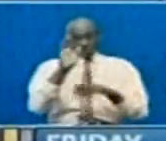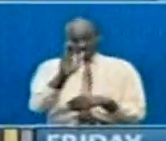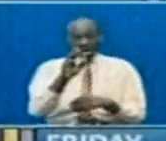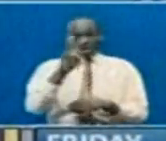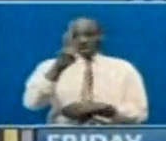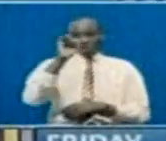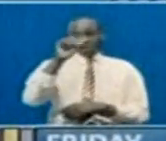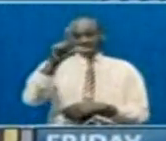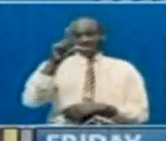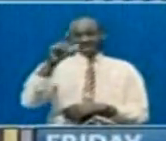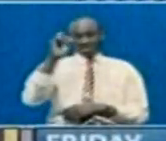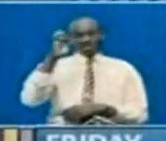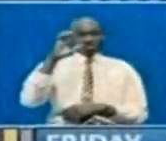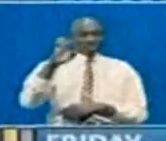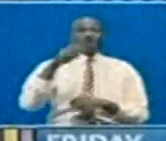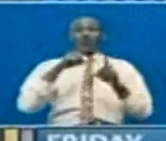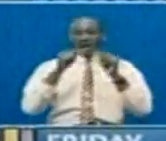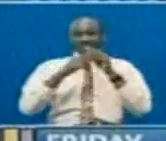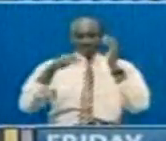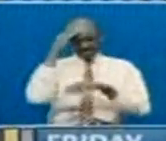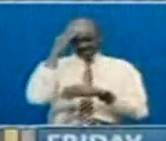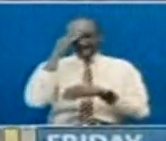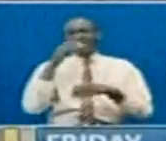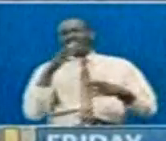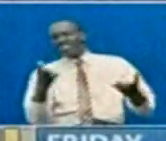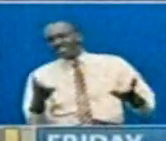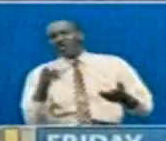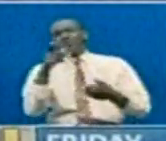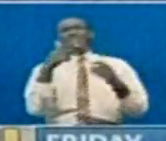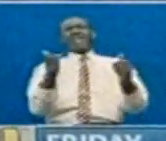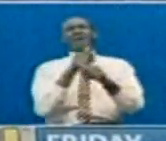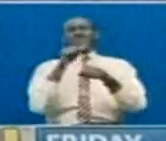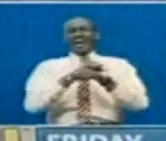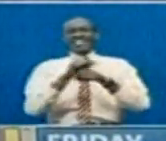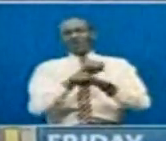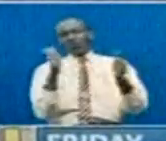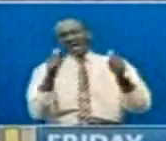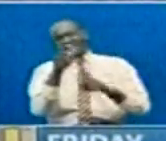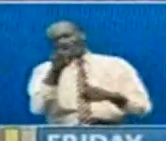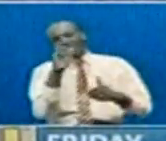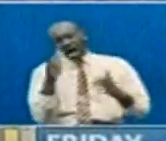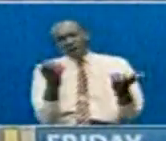the word master. Wilis, great to see you this Friday evening. How are you doing?